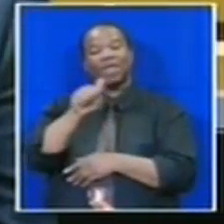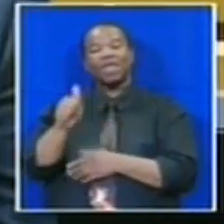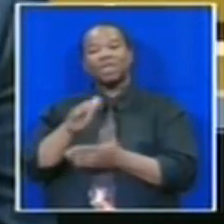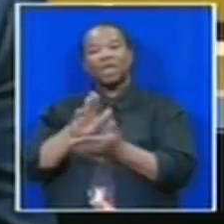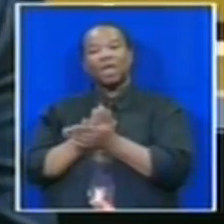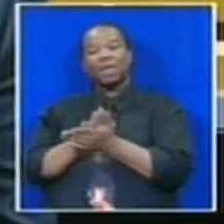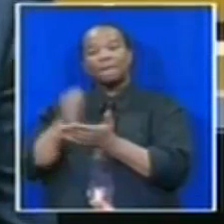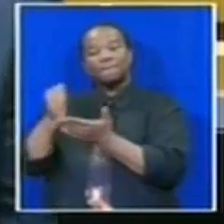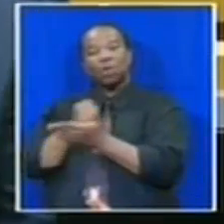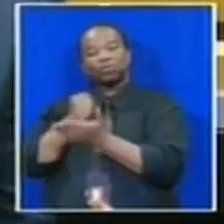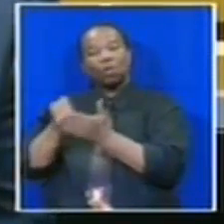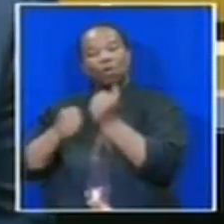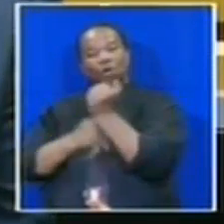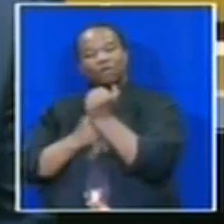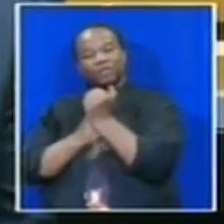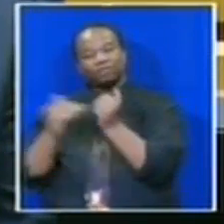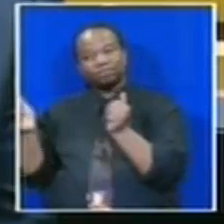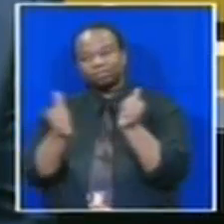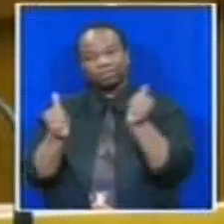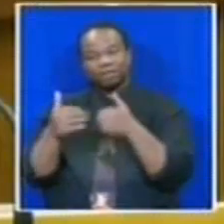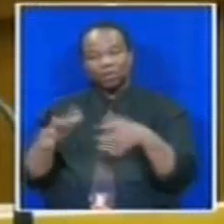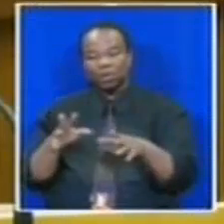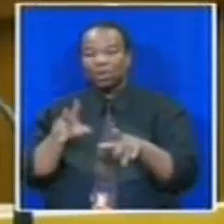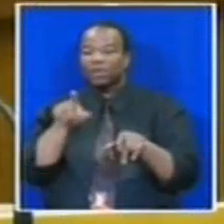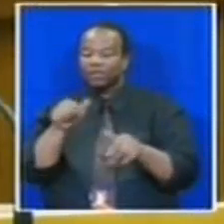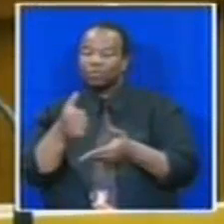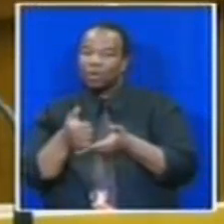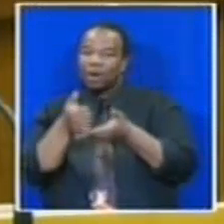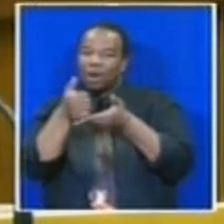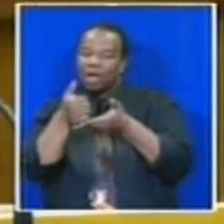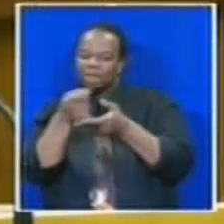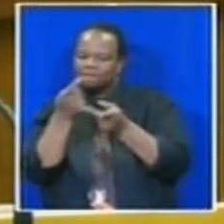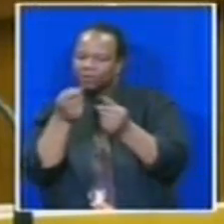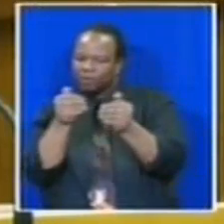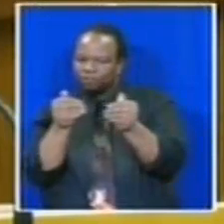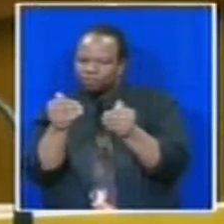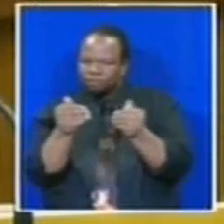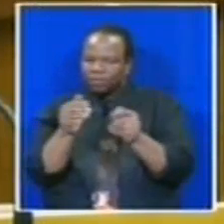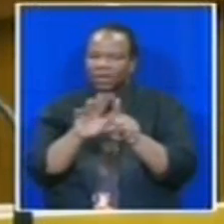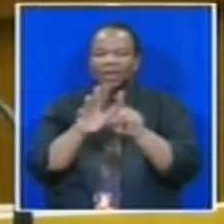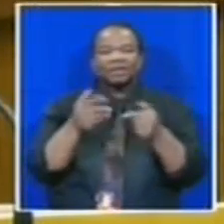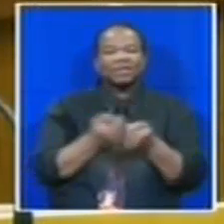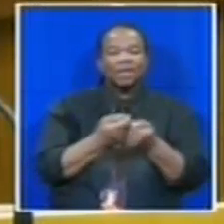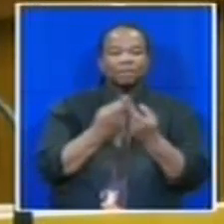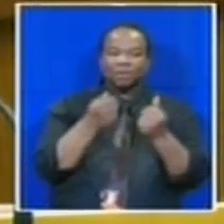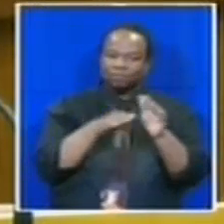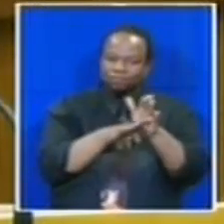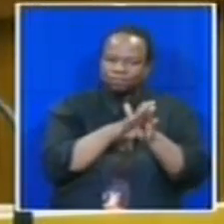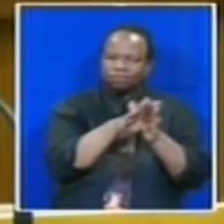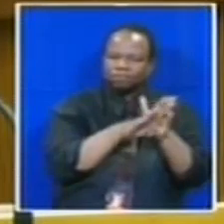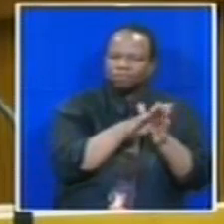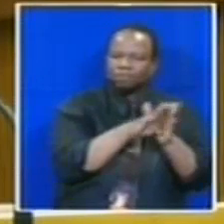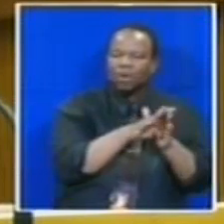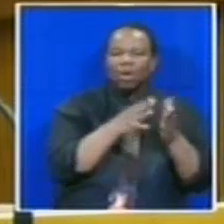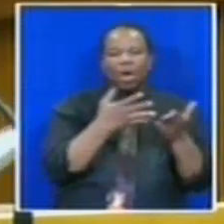reform efforts will improve financial sustainability and enhance the delivery capacity of state-owned companies in the